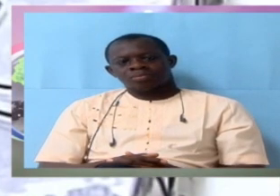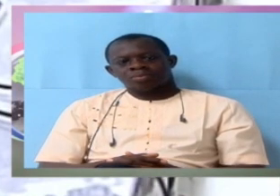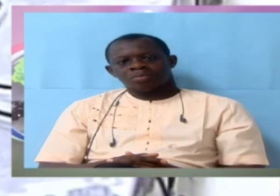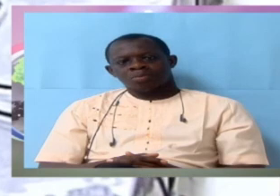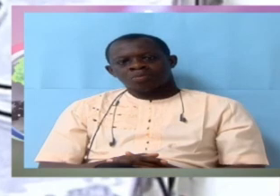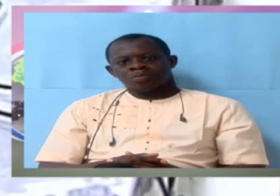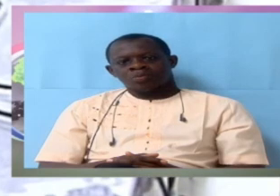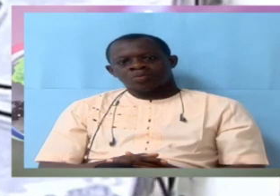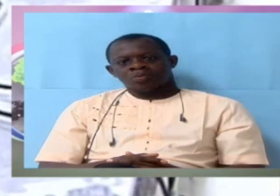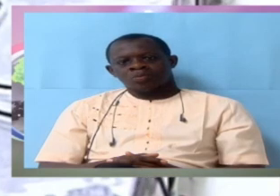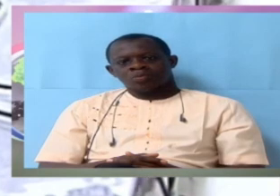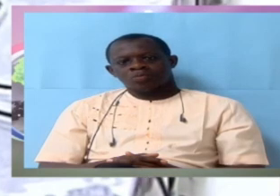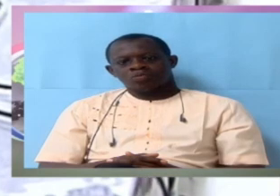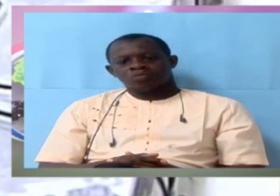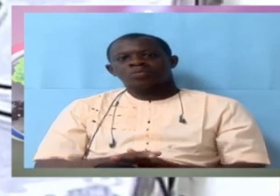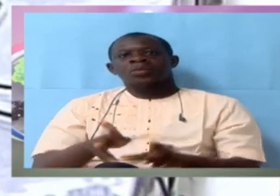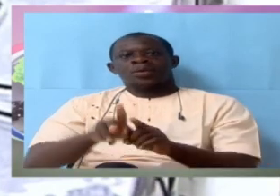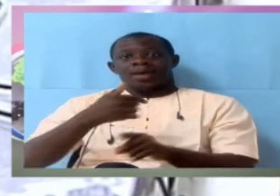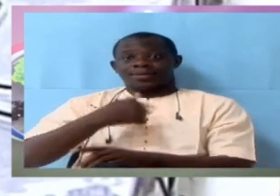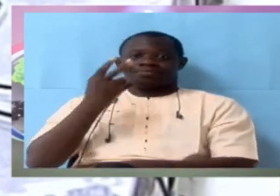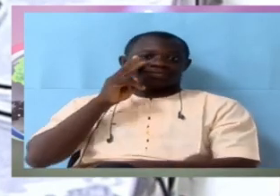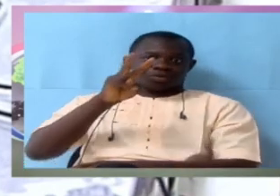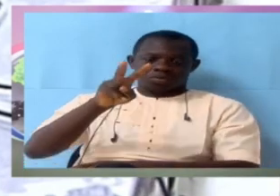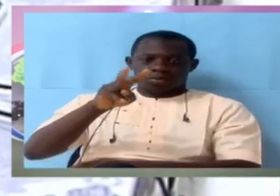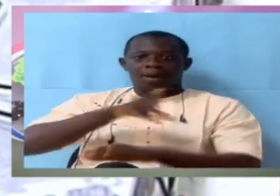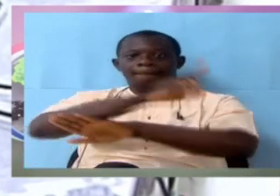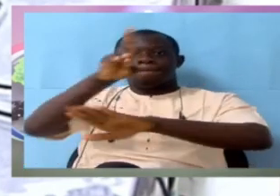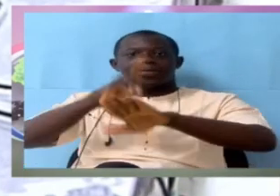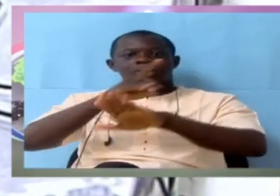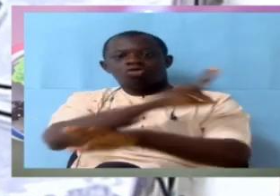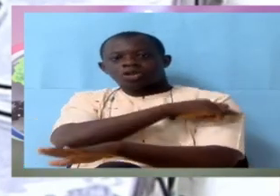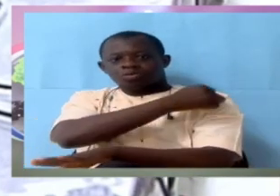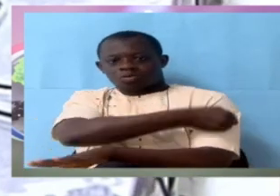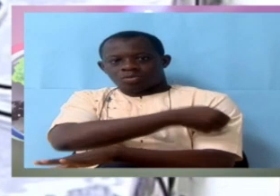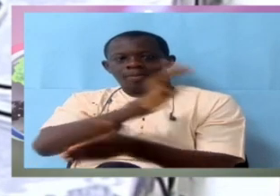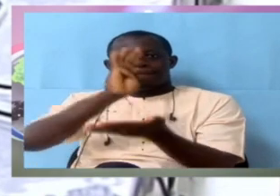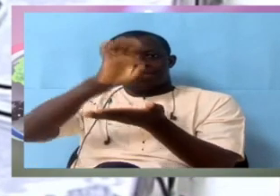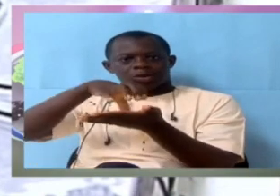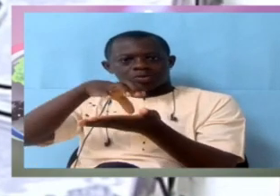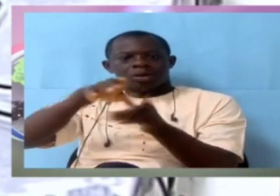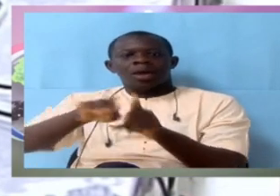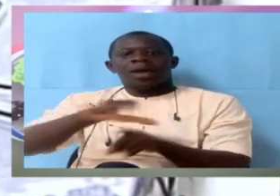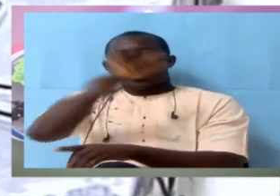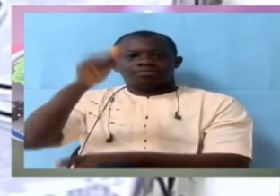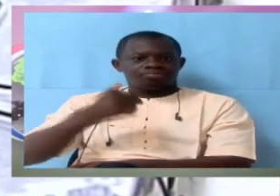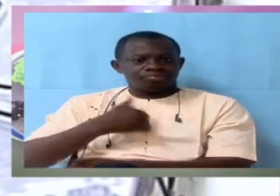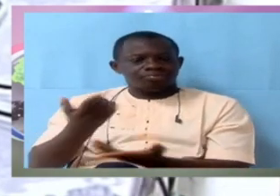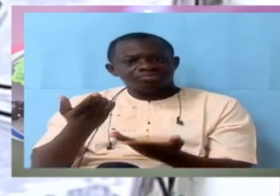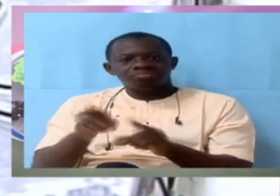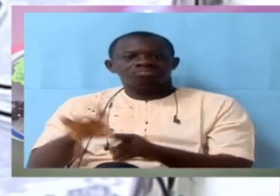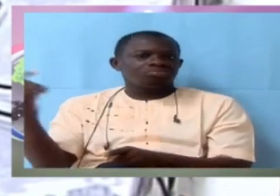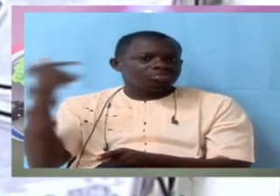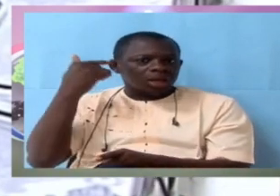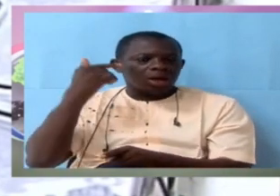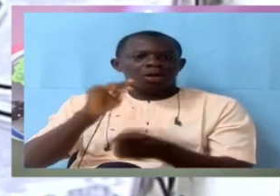atalebe wolnyato. I saw him at the hospital in Banjul. And as far as I heard over the radio